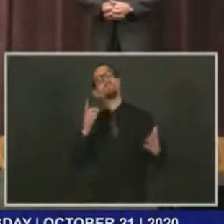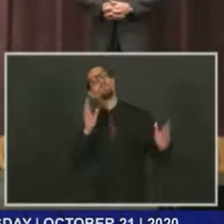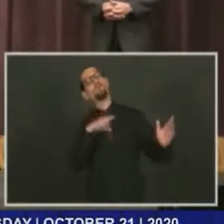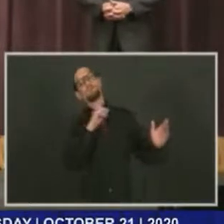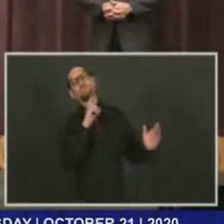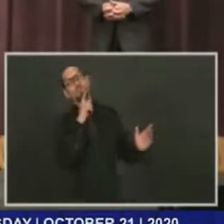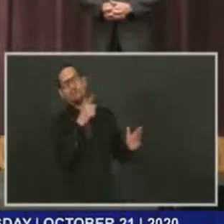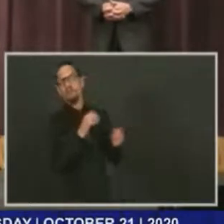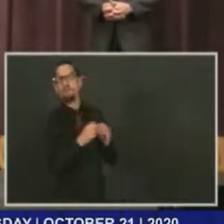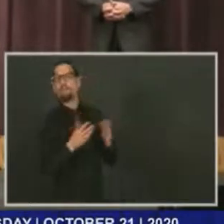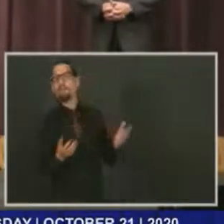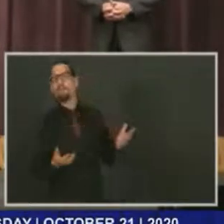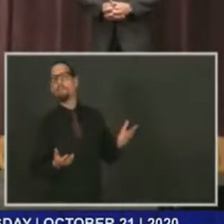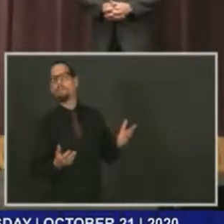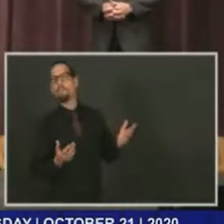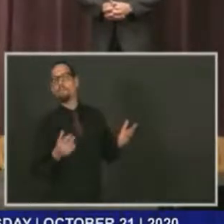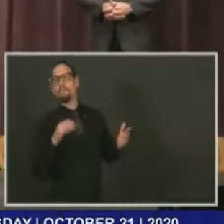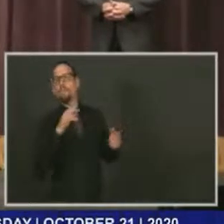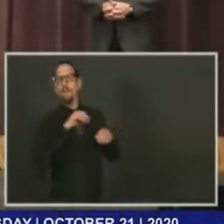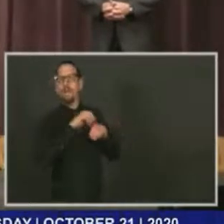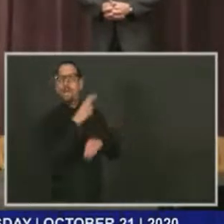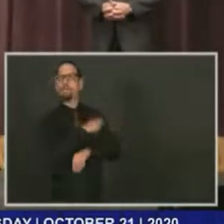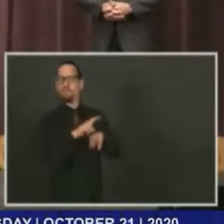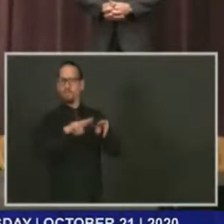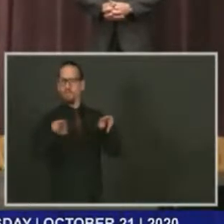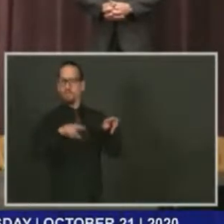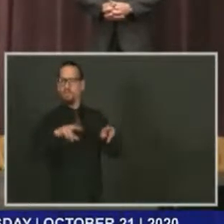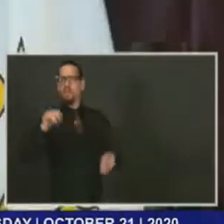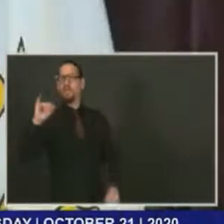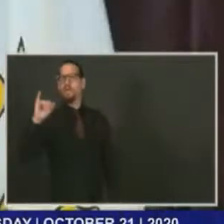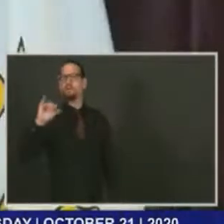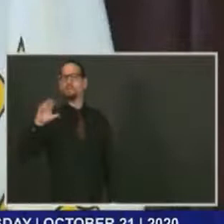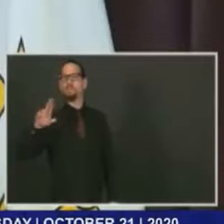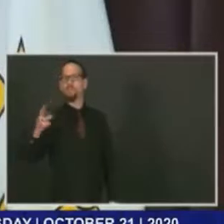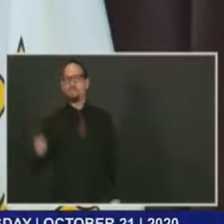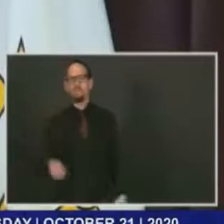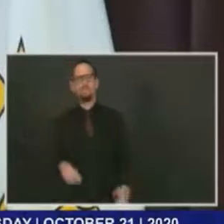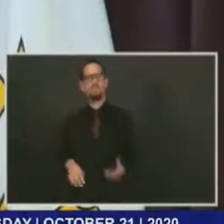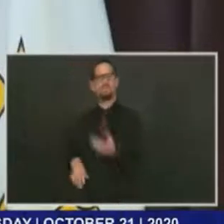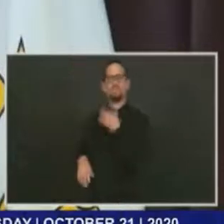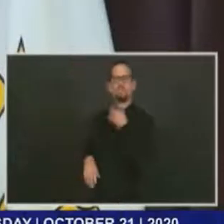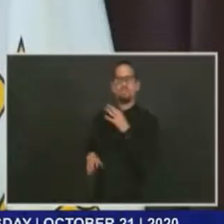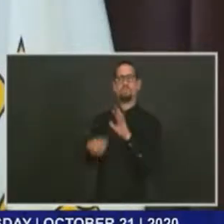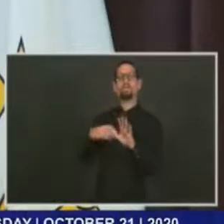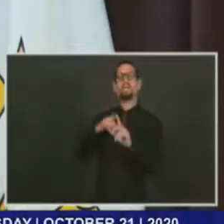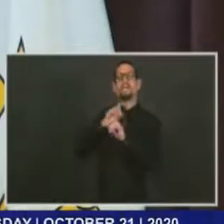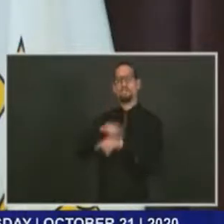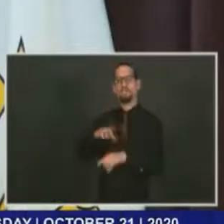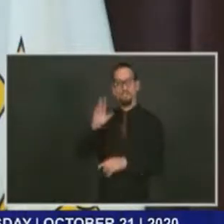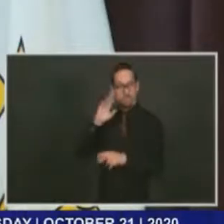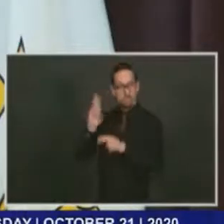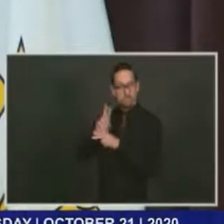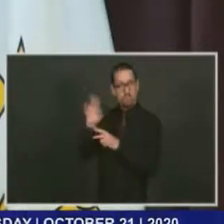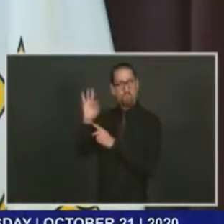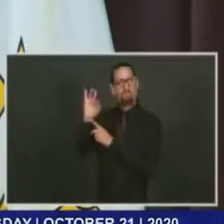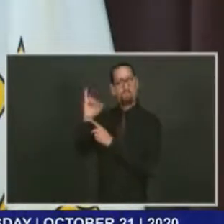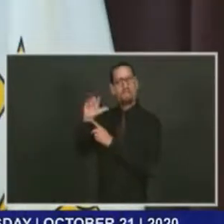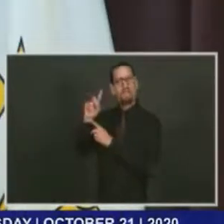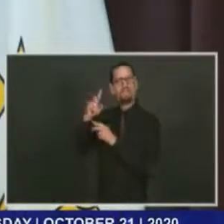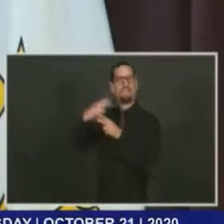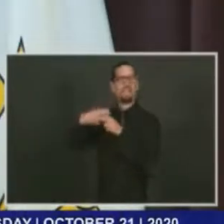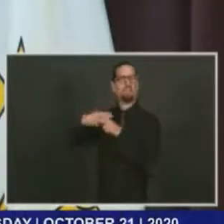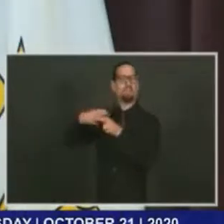And is there any possibility of utilizing a field hospital? No, so I appreciate you raising that. We have had